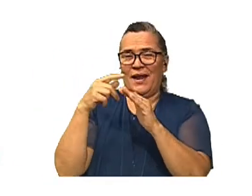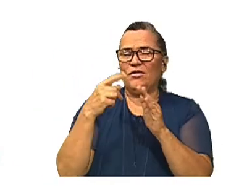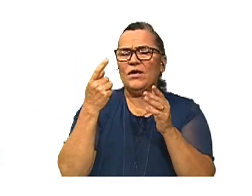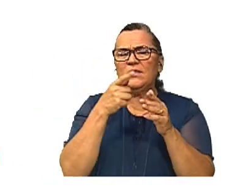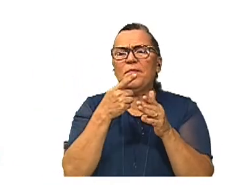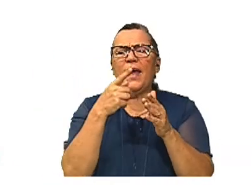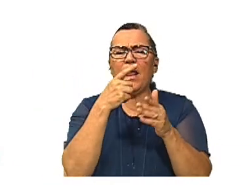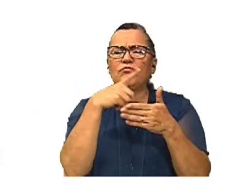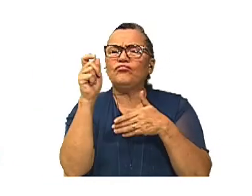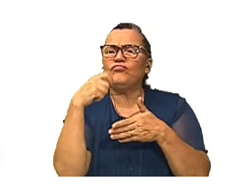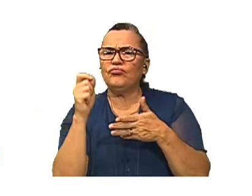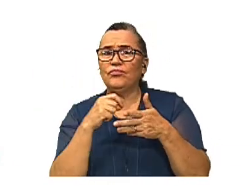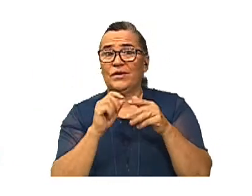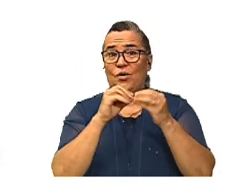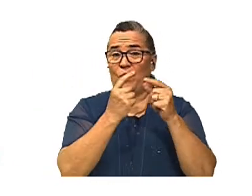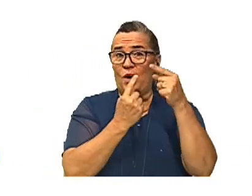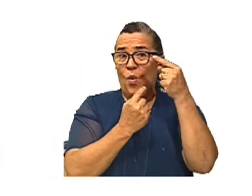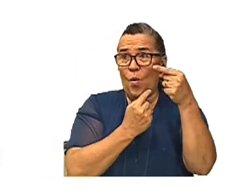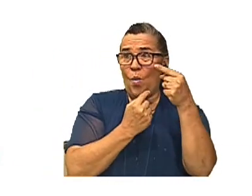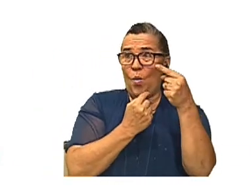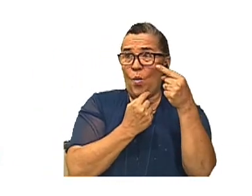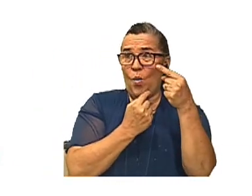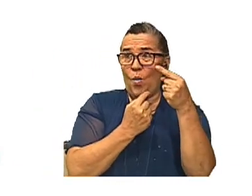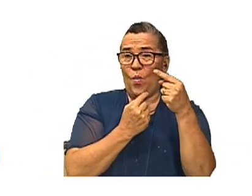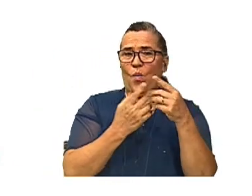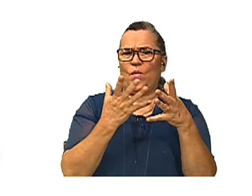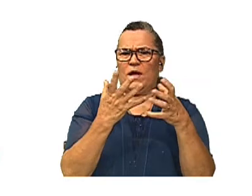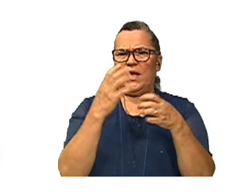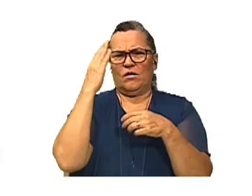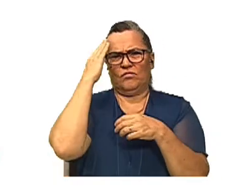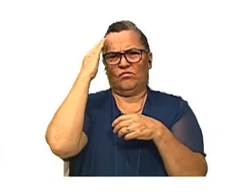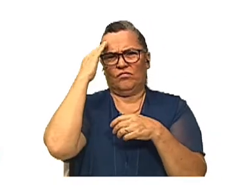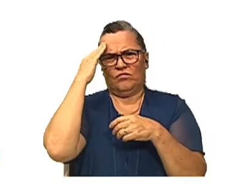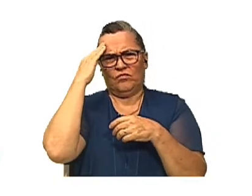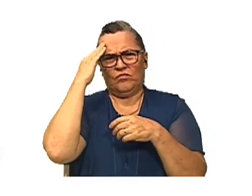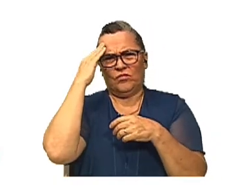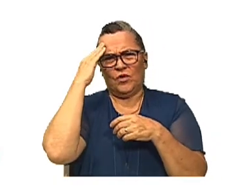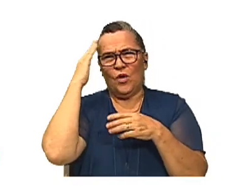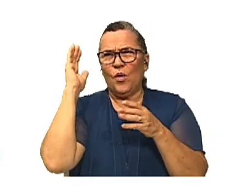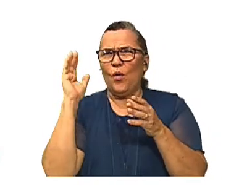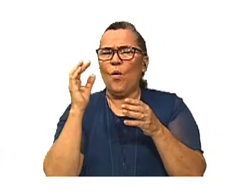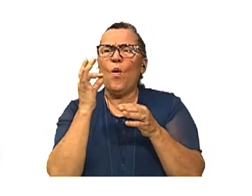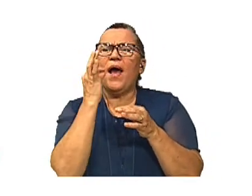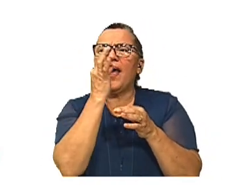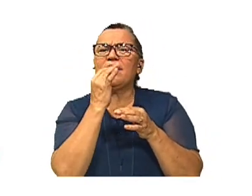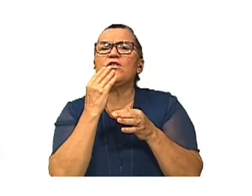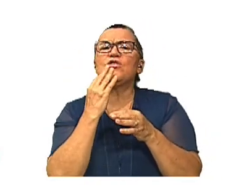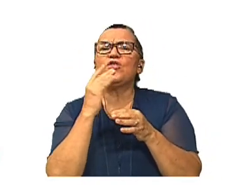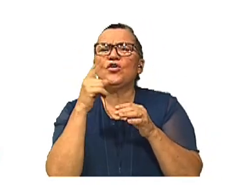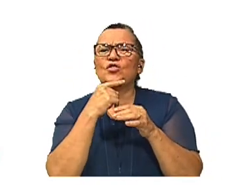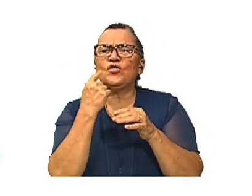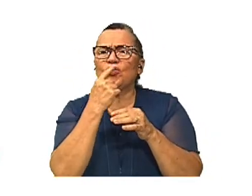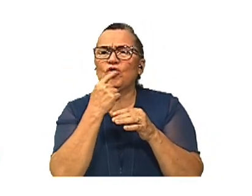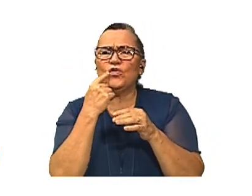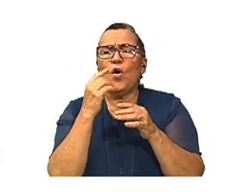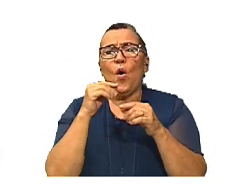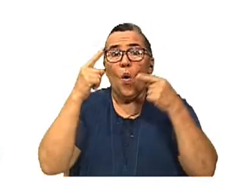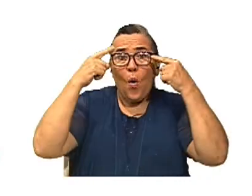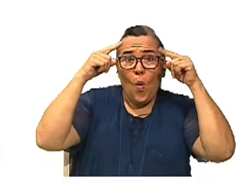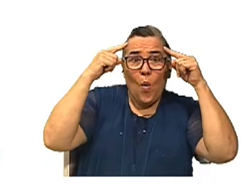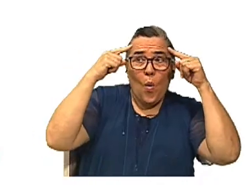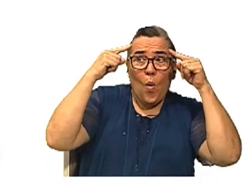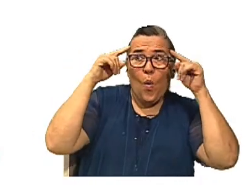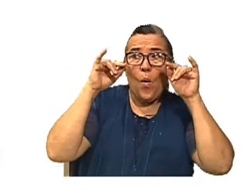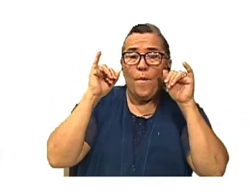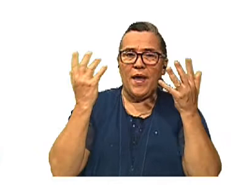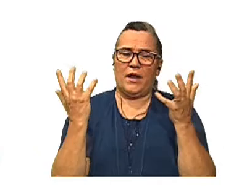answers. Number 1, want to know what shade of lipstick or brand of mascara will suit